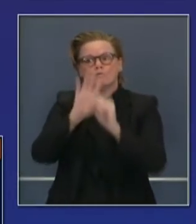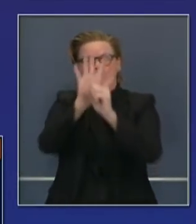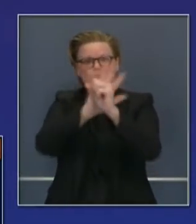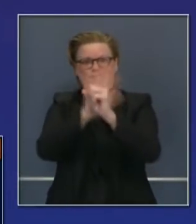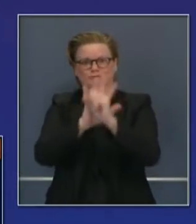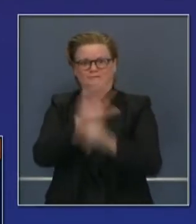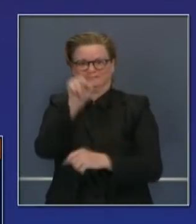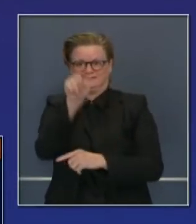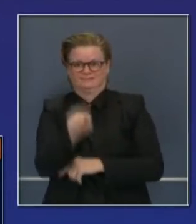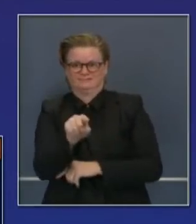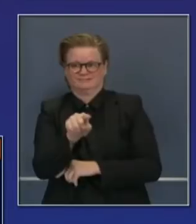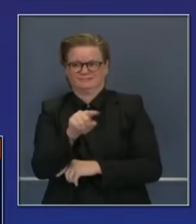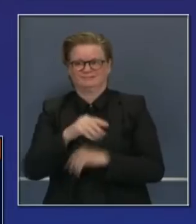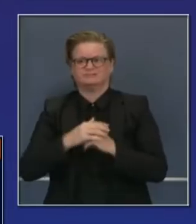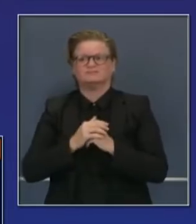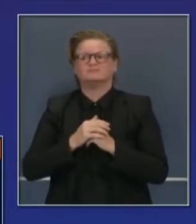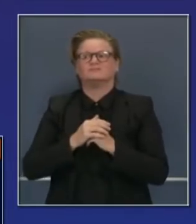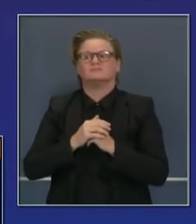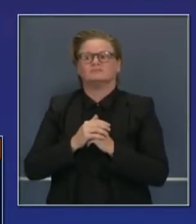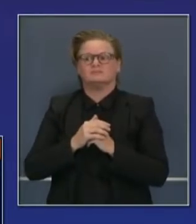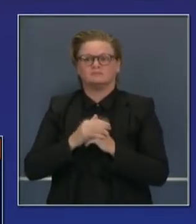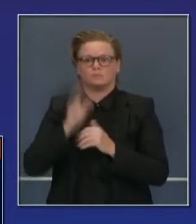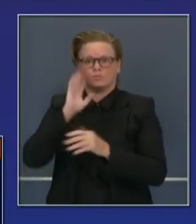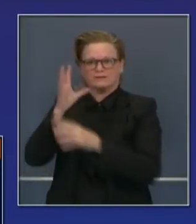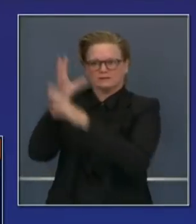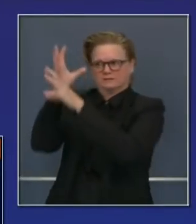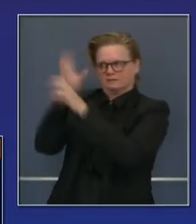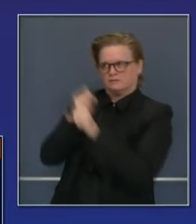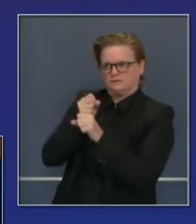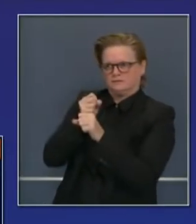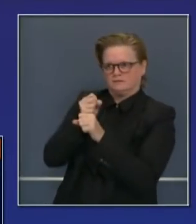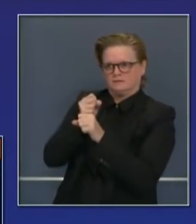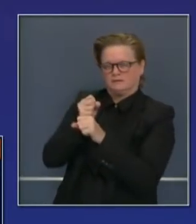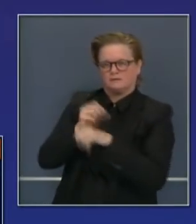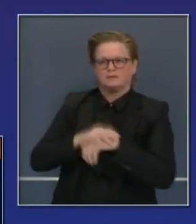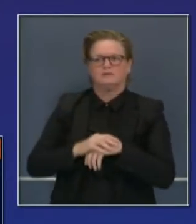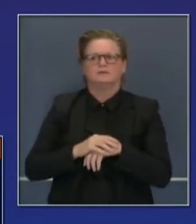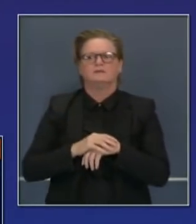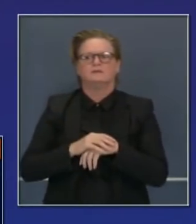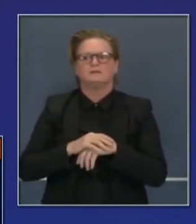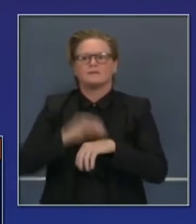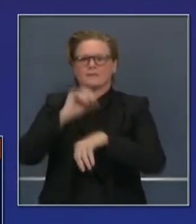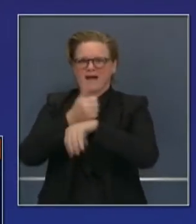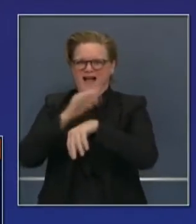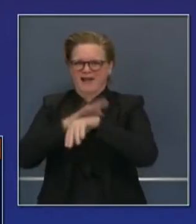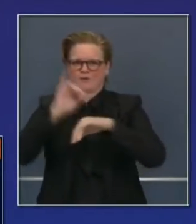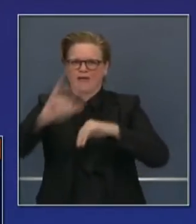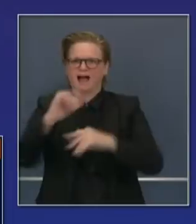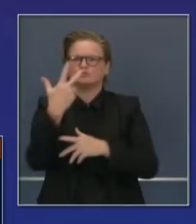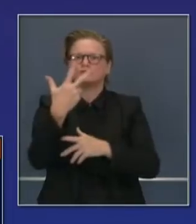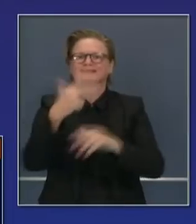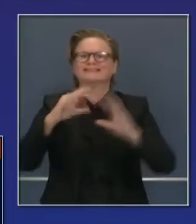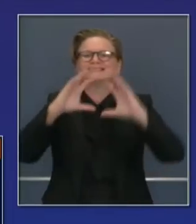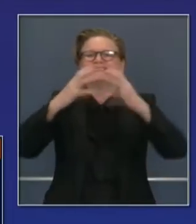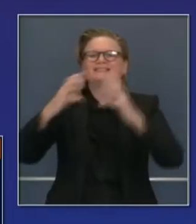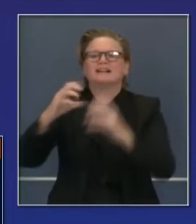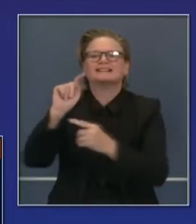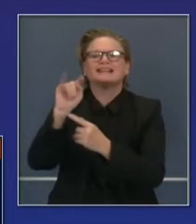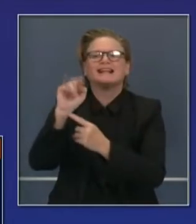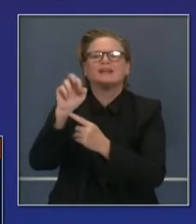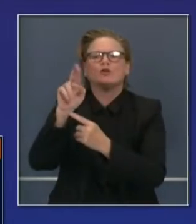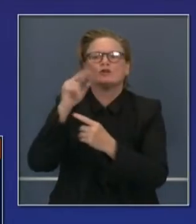the prioritization of these 3 tiers. Tomorrow, they will be making the orders directly to